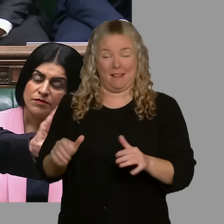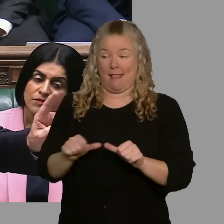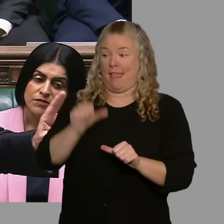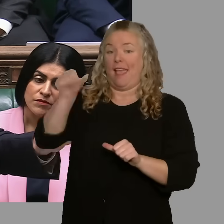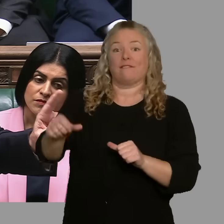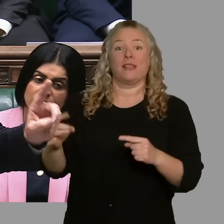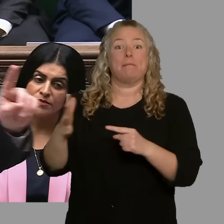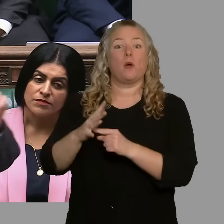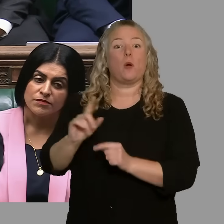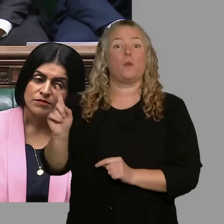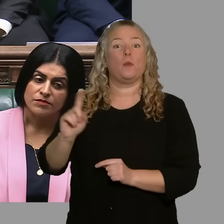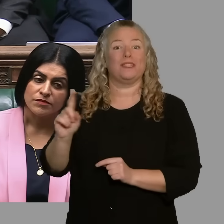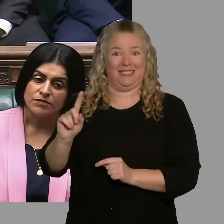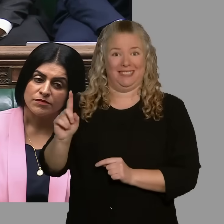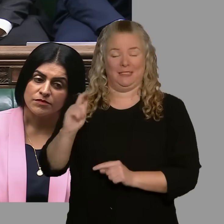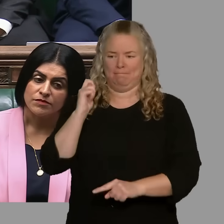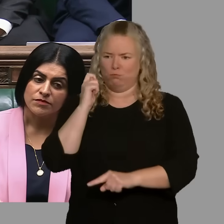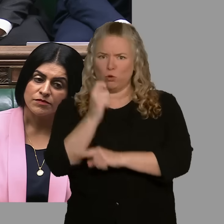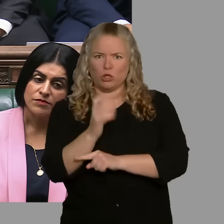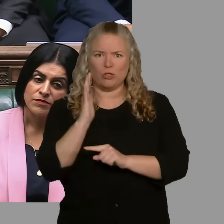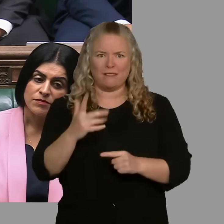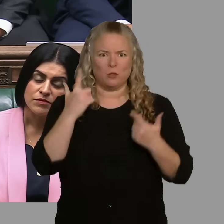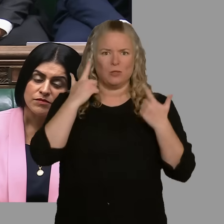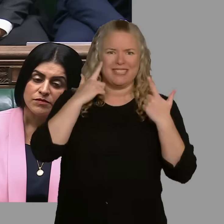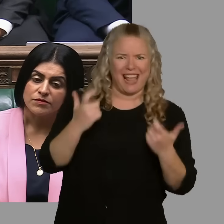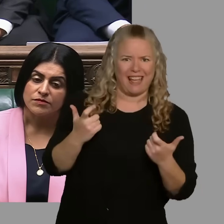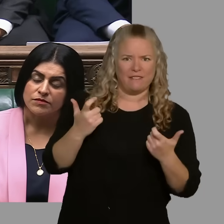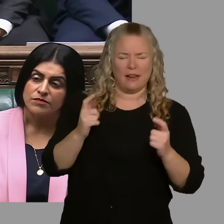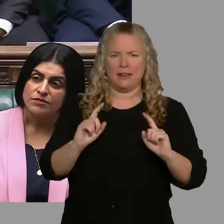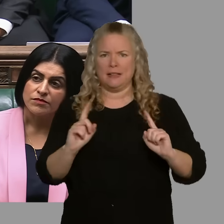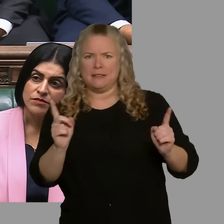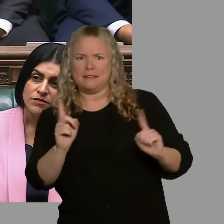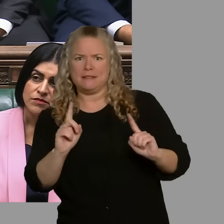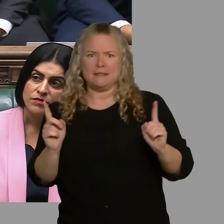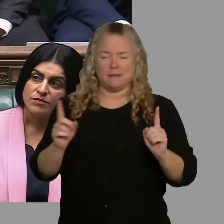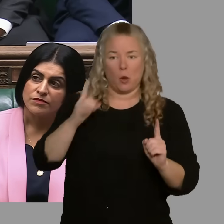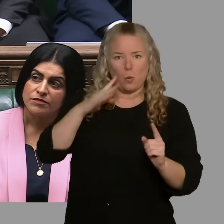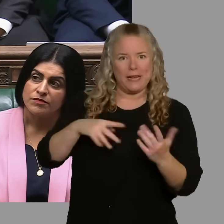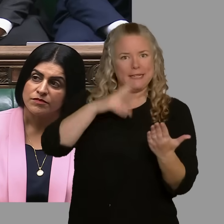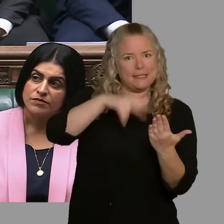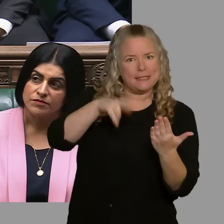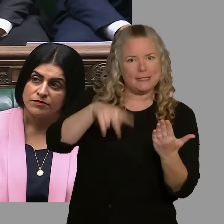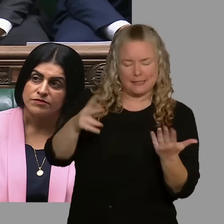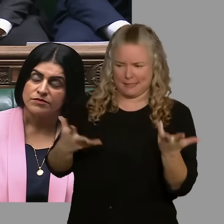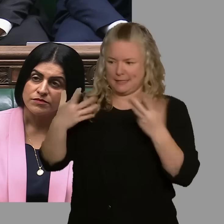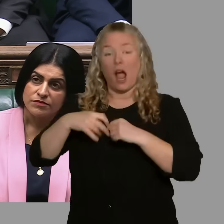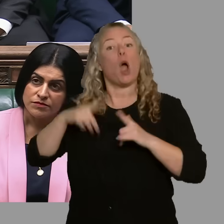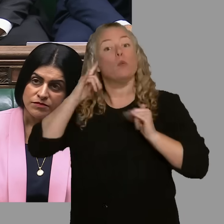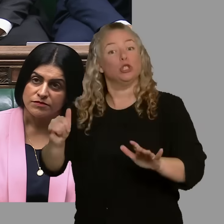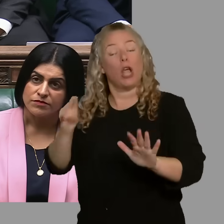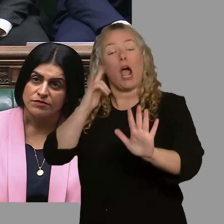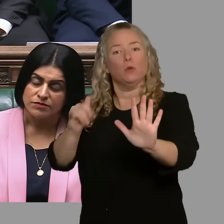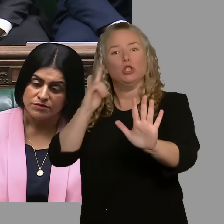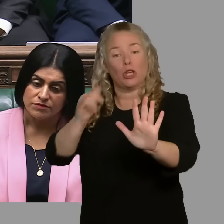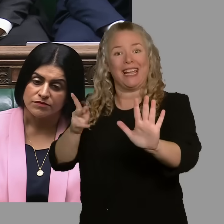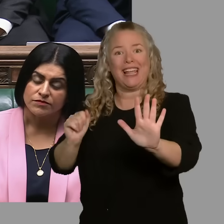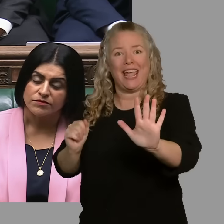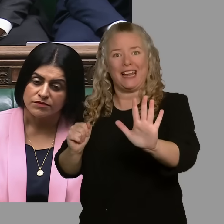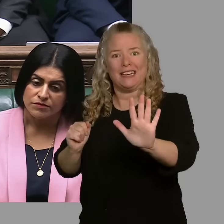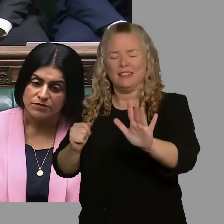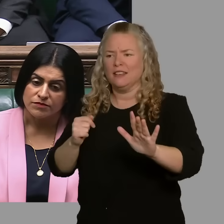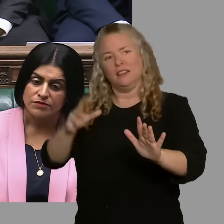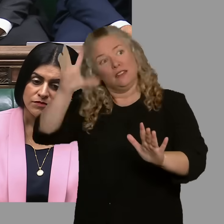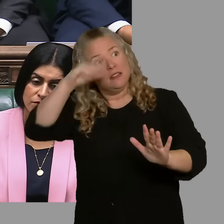what instruction was taken. But I can be absolutely clear, no minister was involved, no special advisor